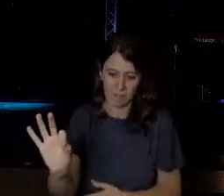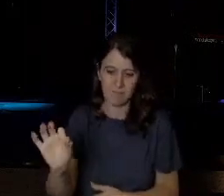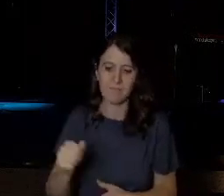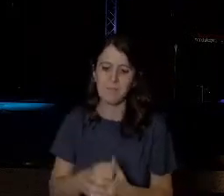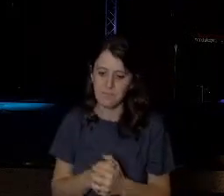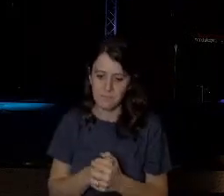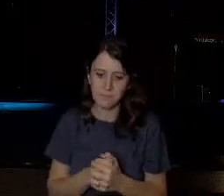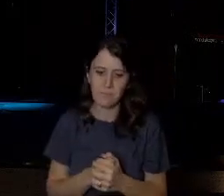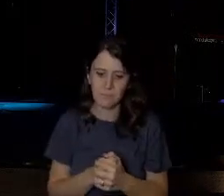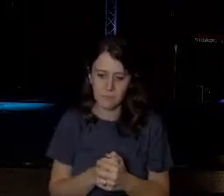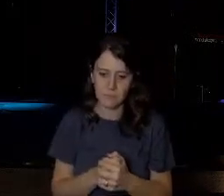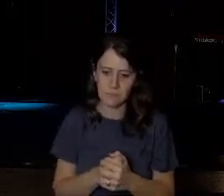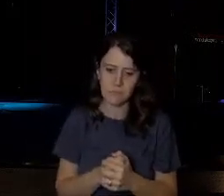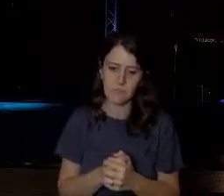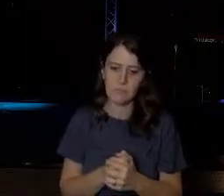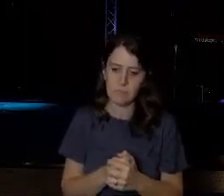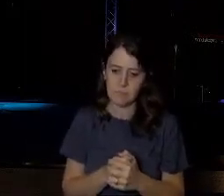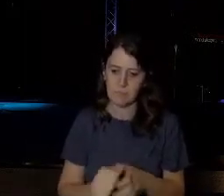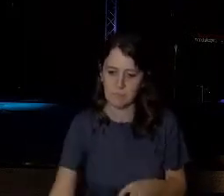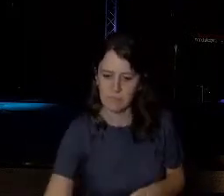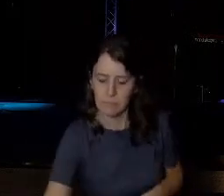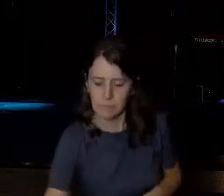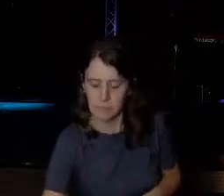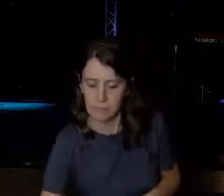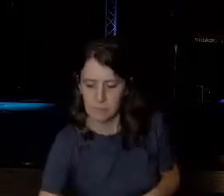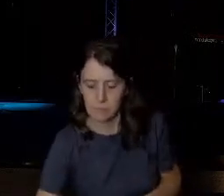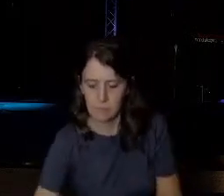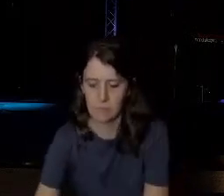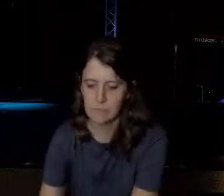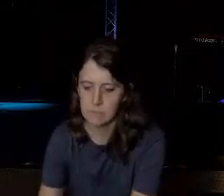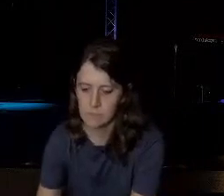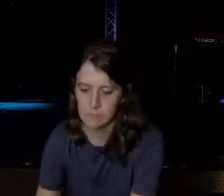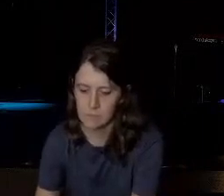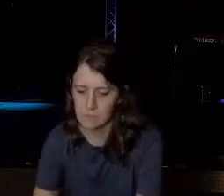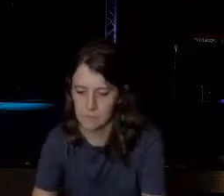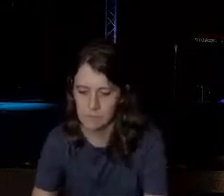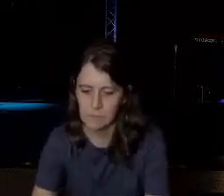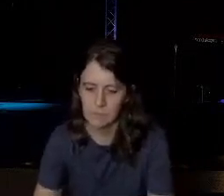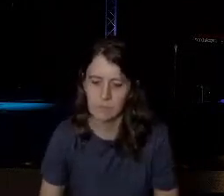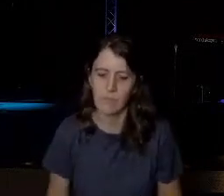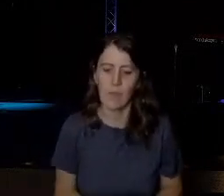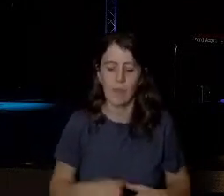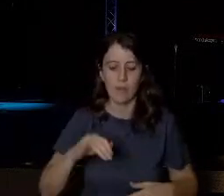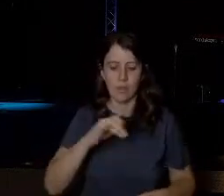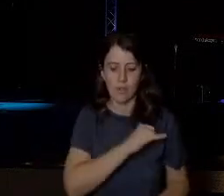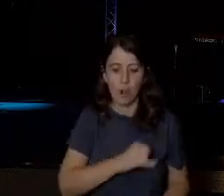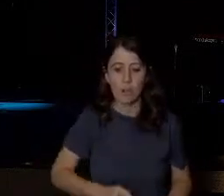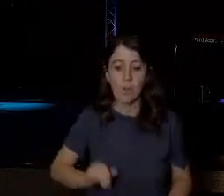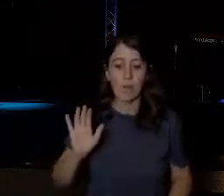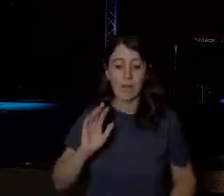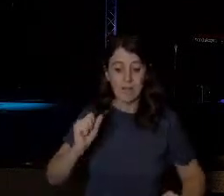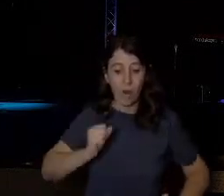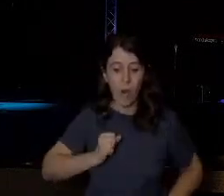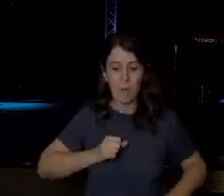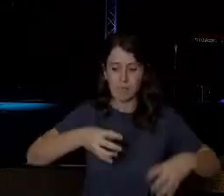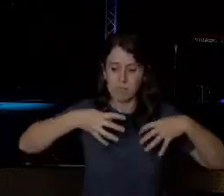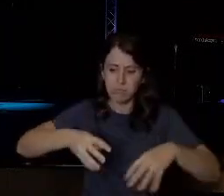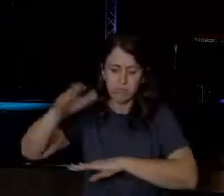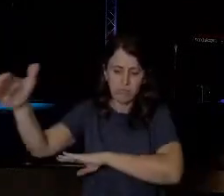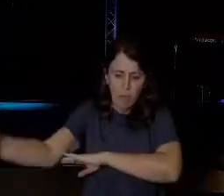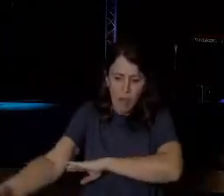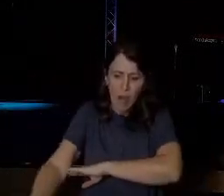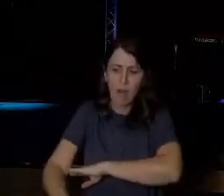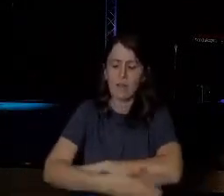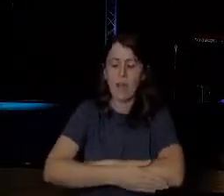says. After an all-night march from Gilgal, Joshua took them by surprise. The Lord threw them into confusion